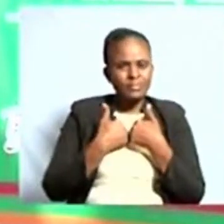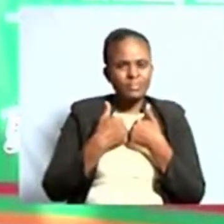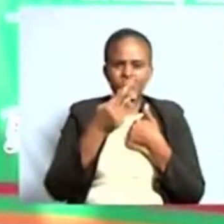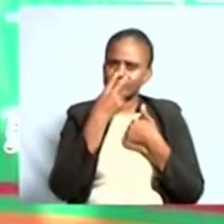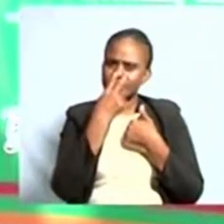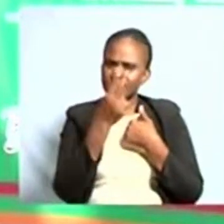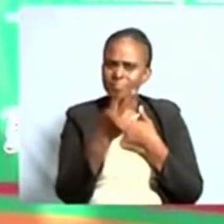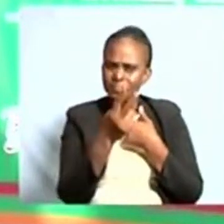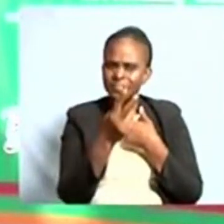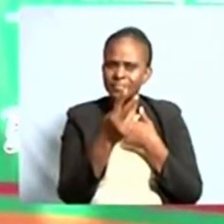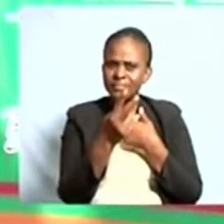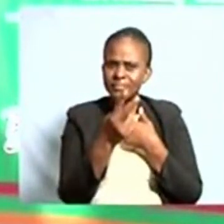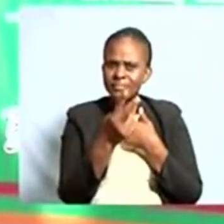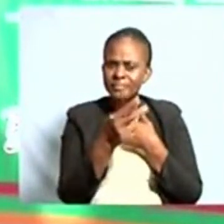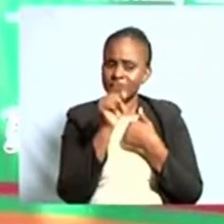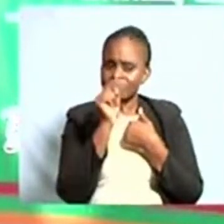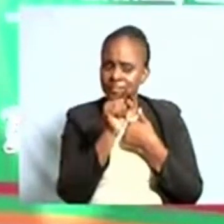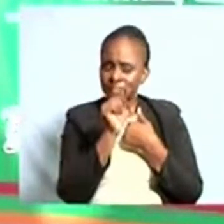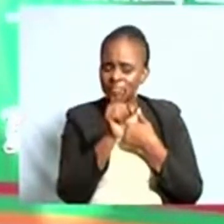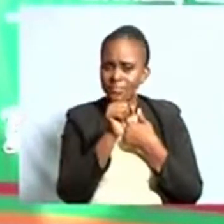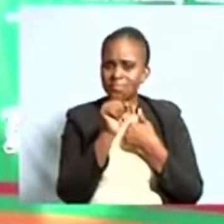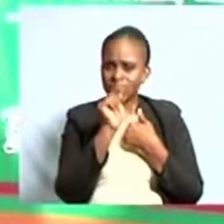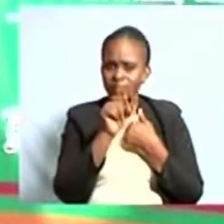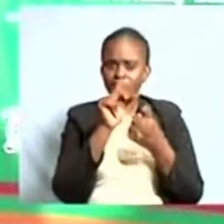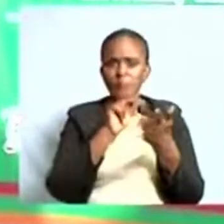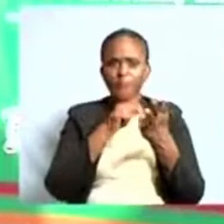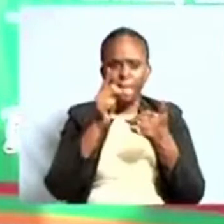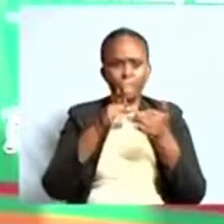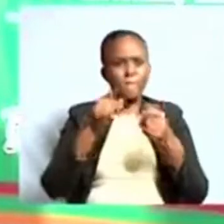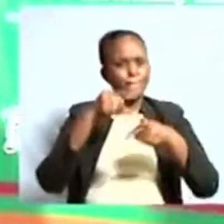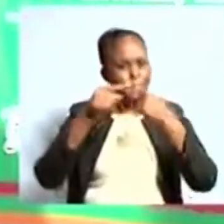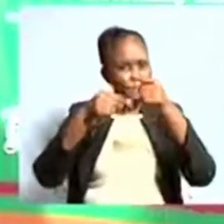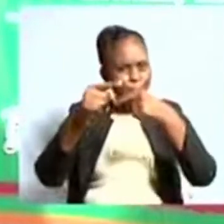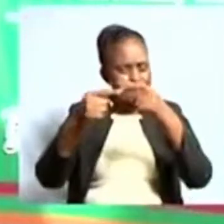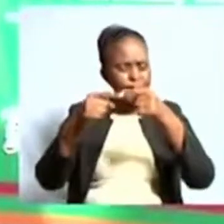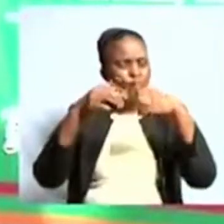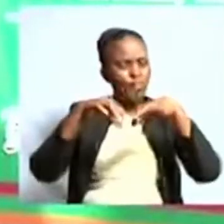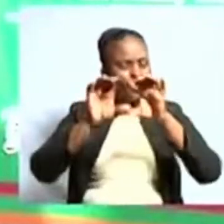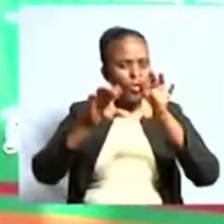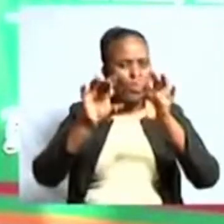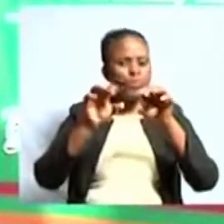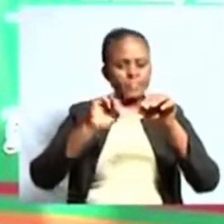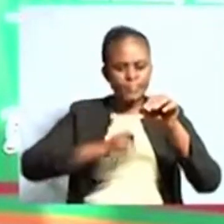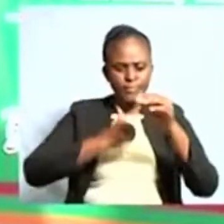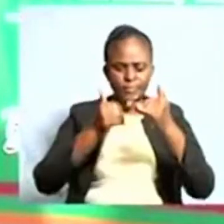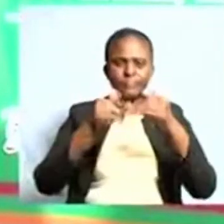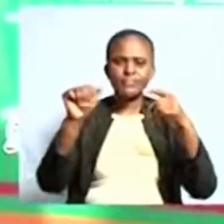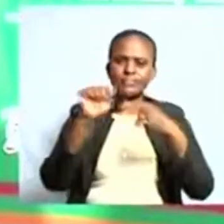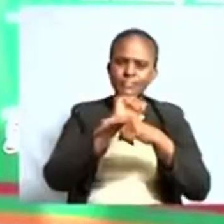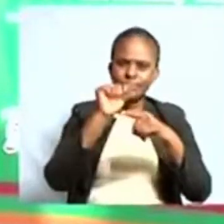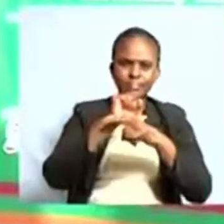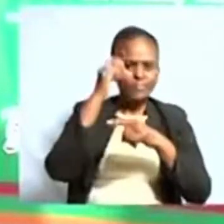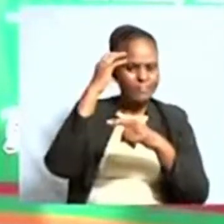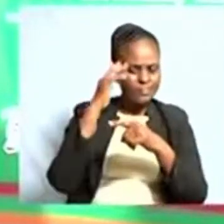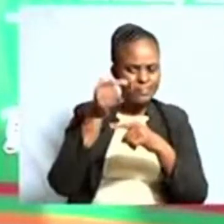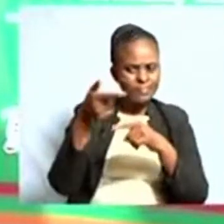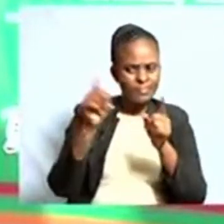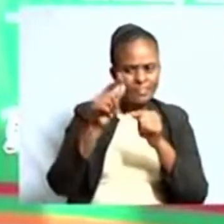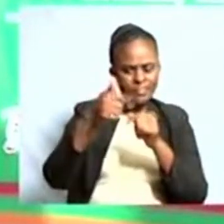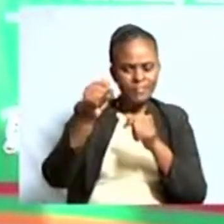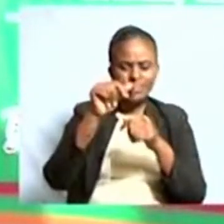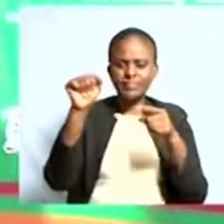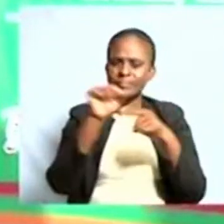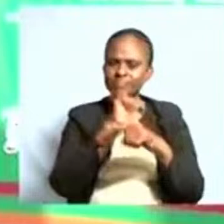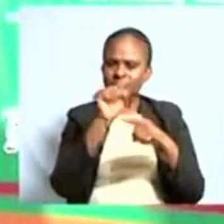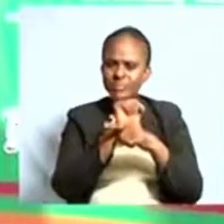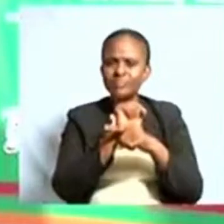at this is an ongoing program where we want to be training officers as they are training.